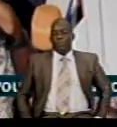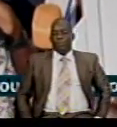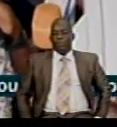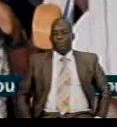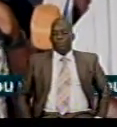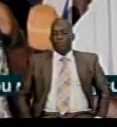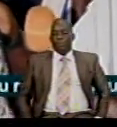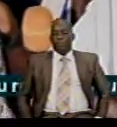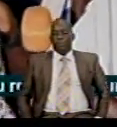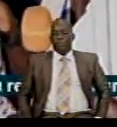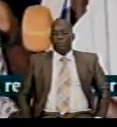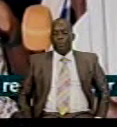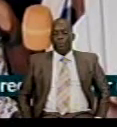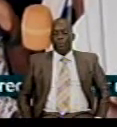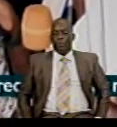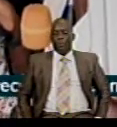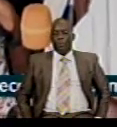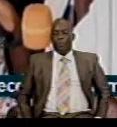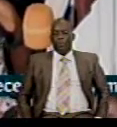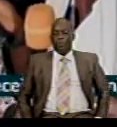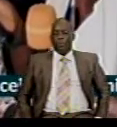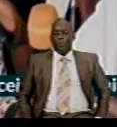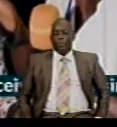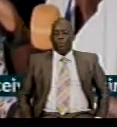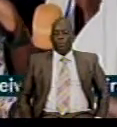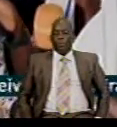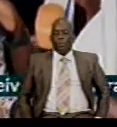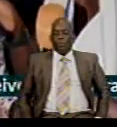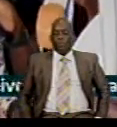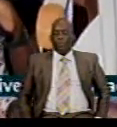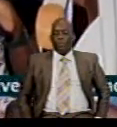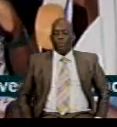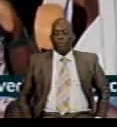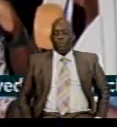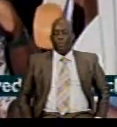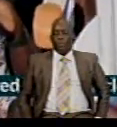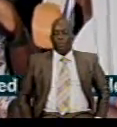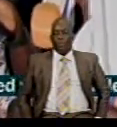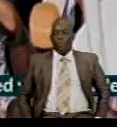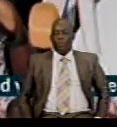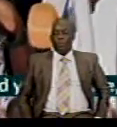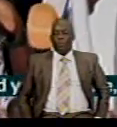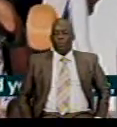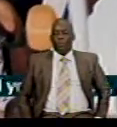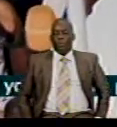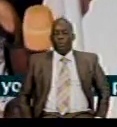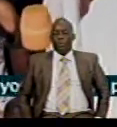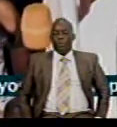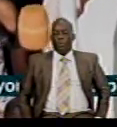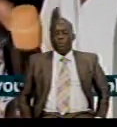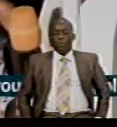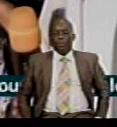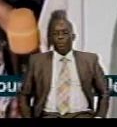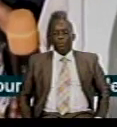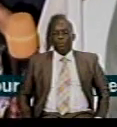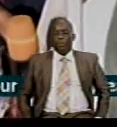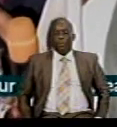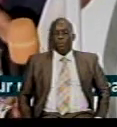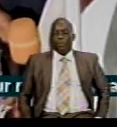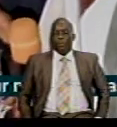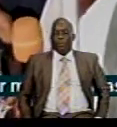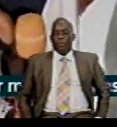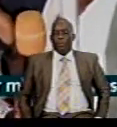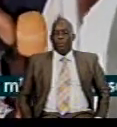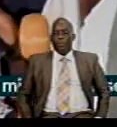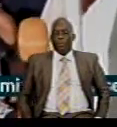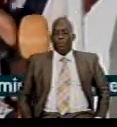problem that I have, and it is taken away. I am free. Amen. I am